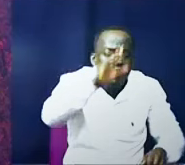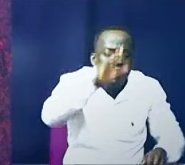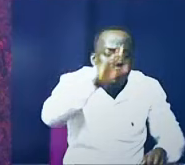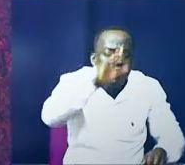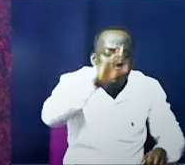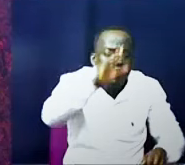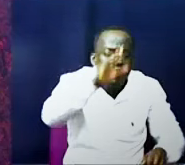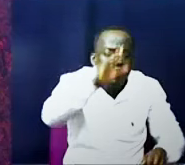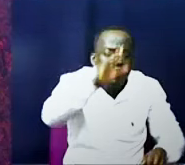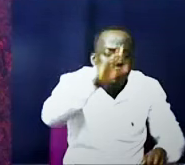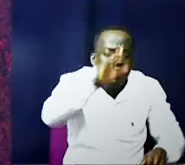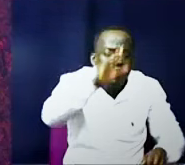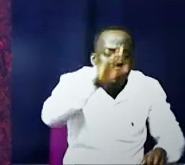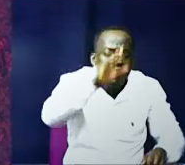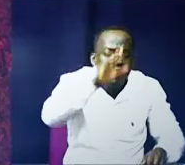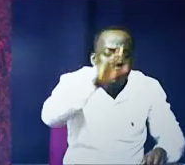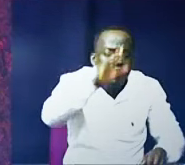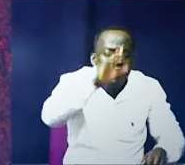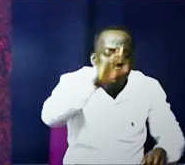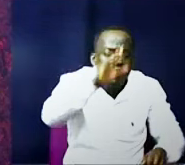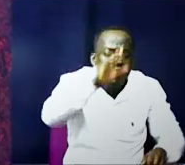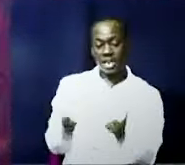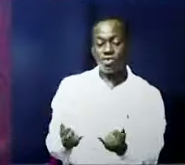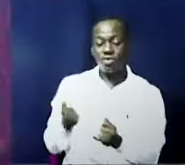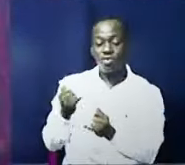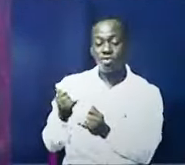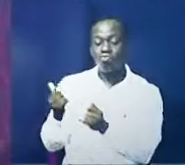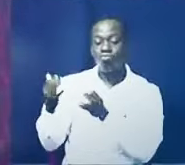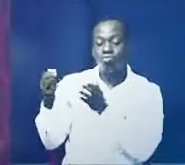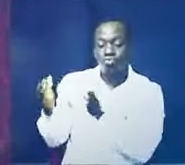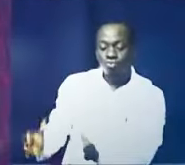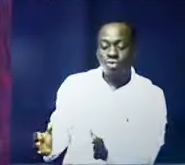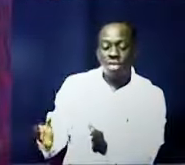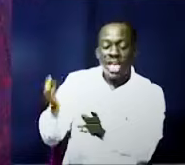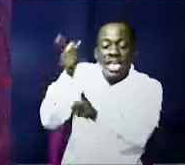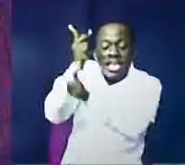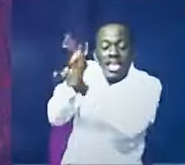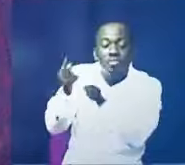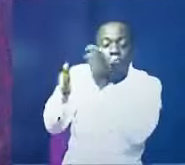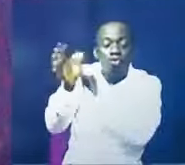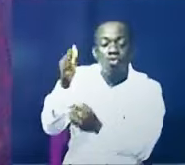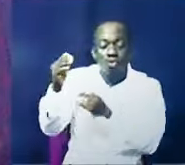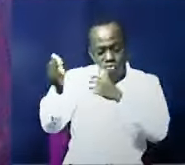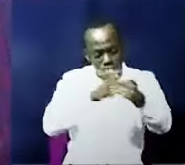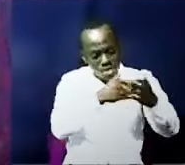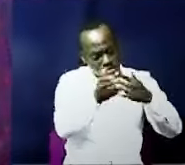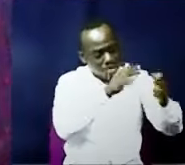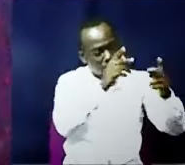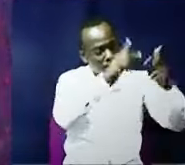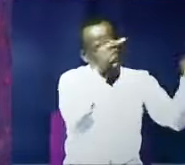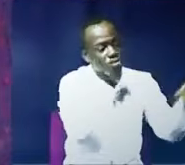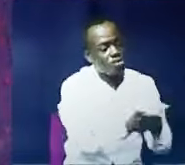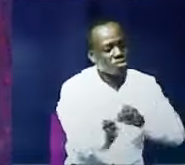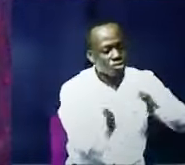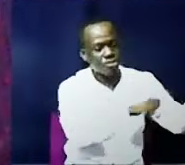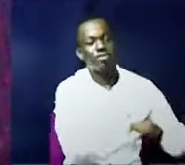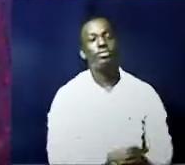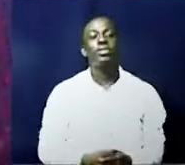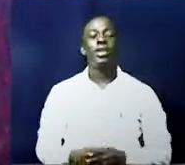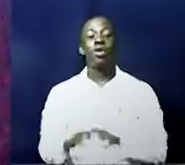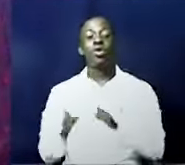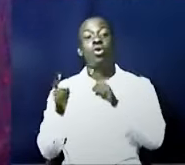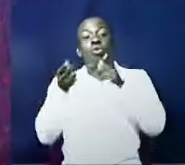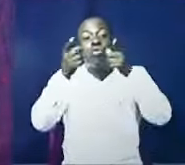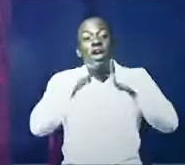Now we carry him to wherever we go. When you are going to work as a lawyer, you don't excuse the Holy